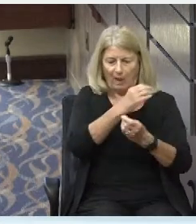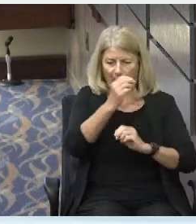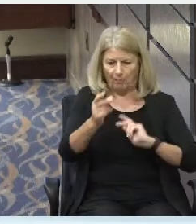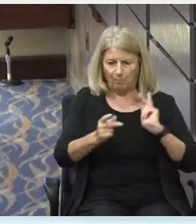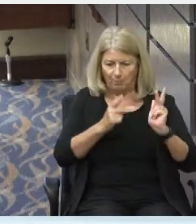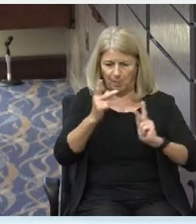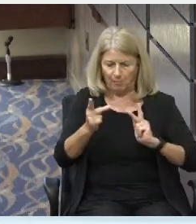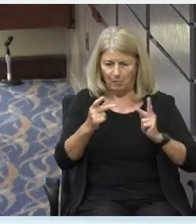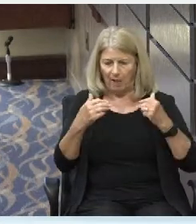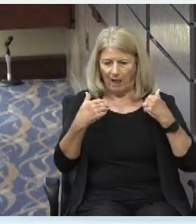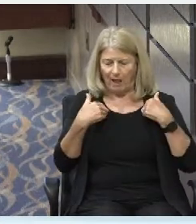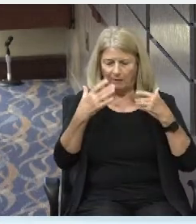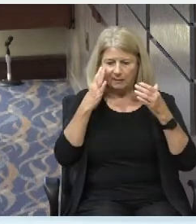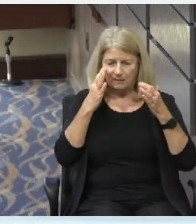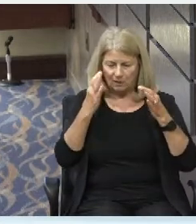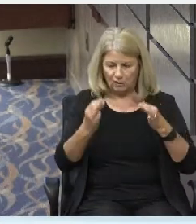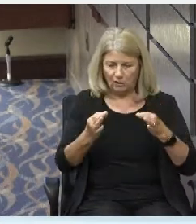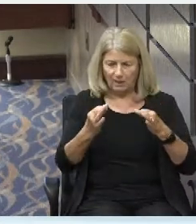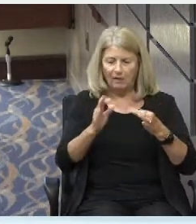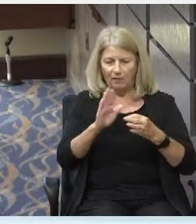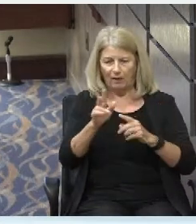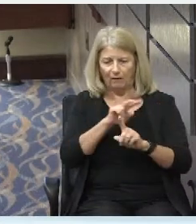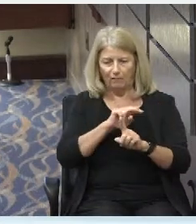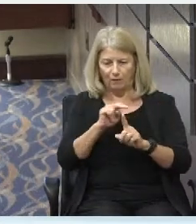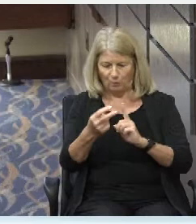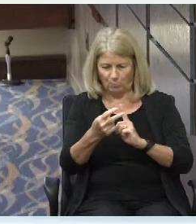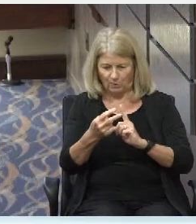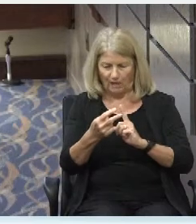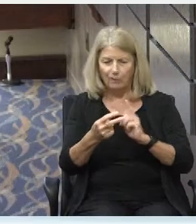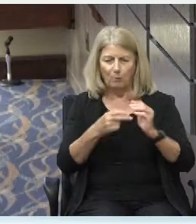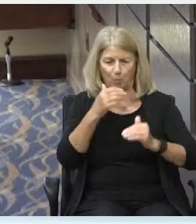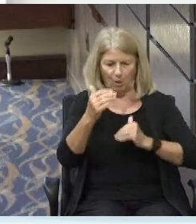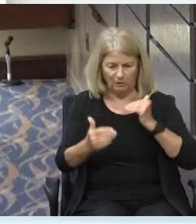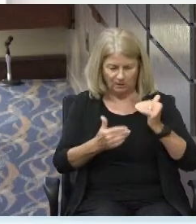system they can use to translate their business processes to the web.